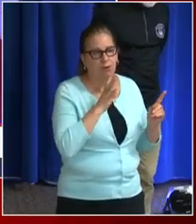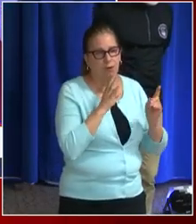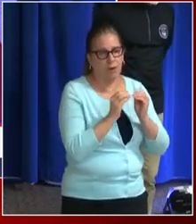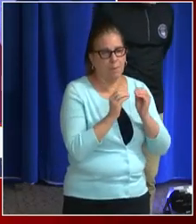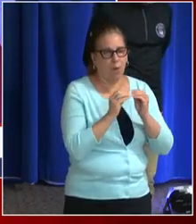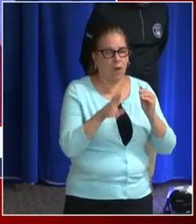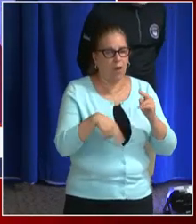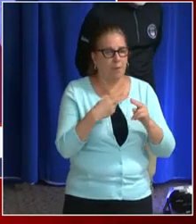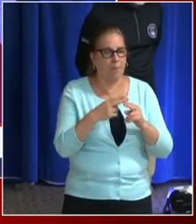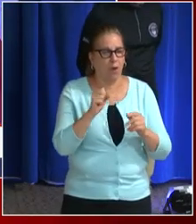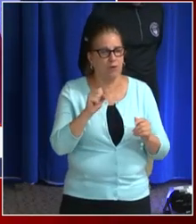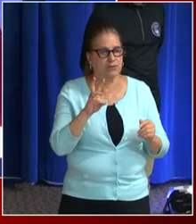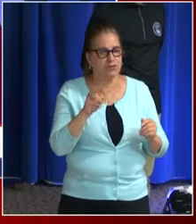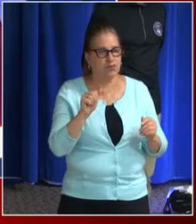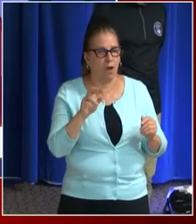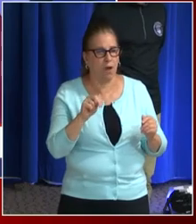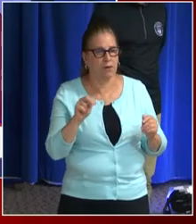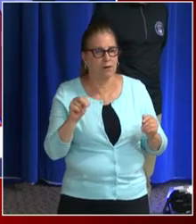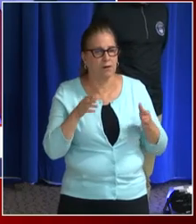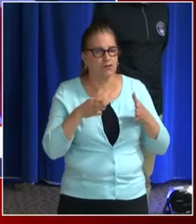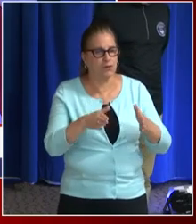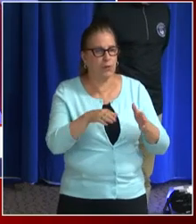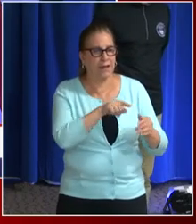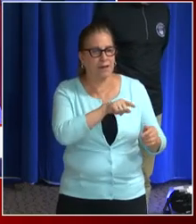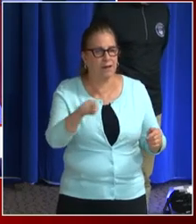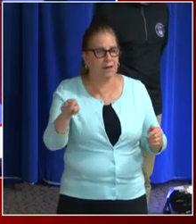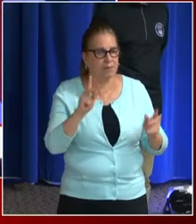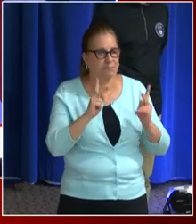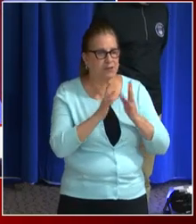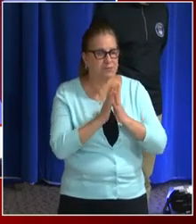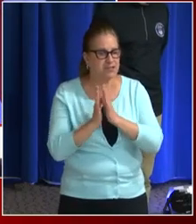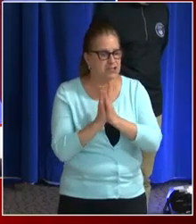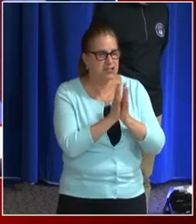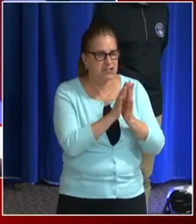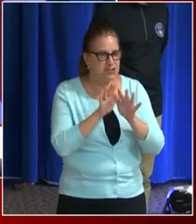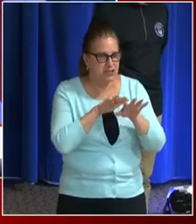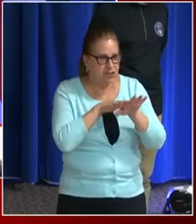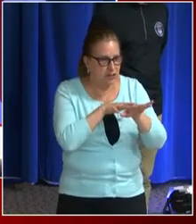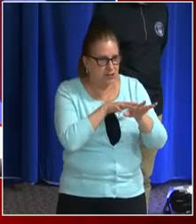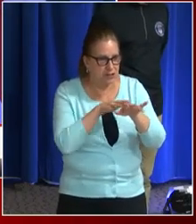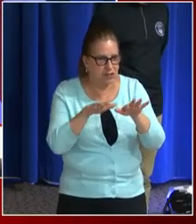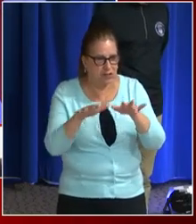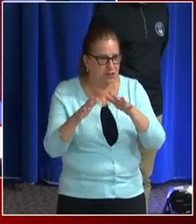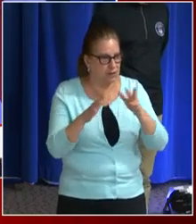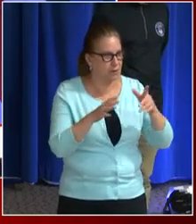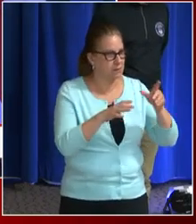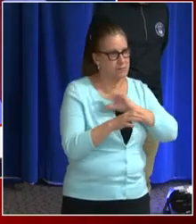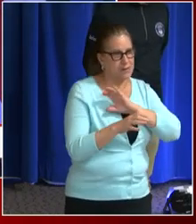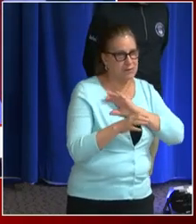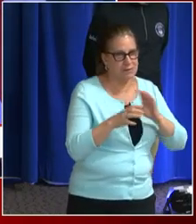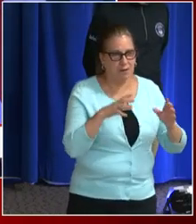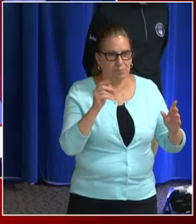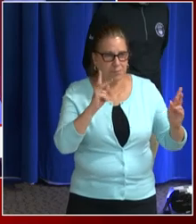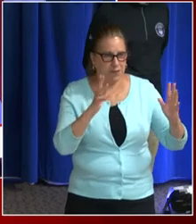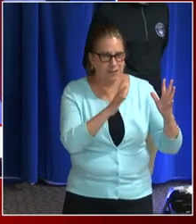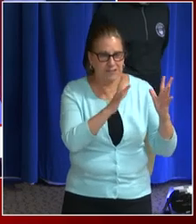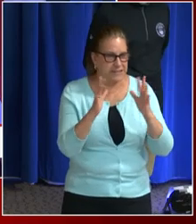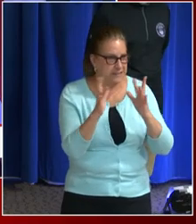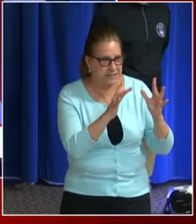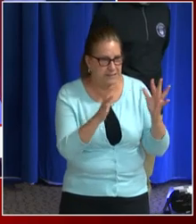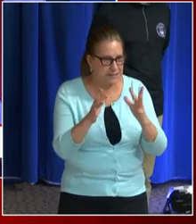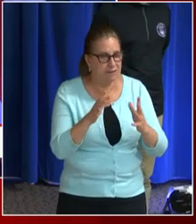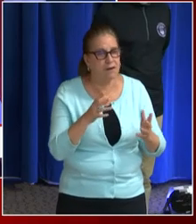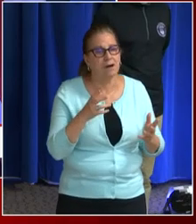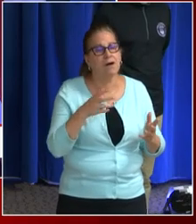by officers on both sides of a relatively narrow street. Were there negotiations to let them out to basically get people to go home? Why keep them